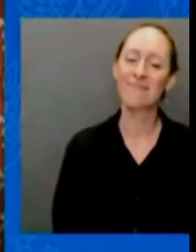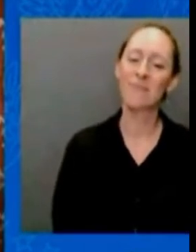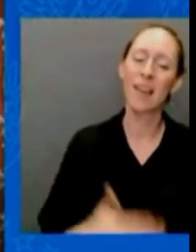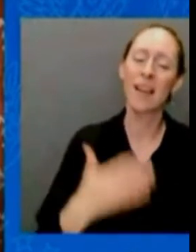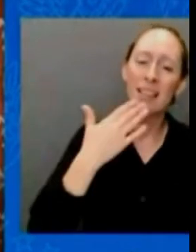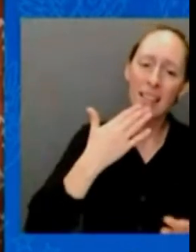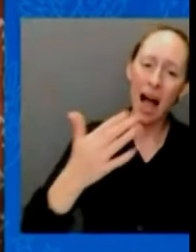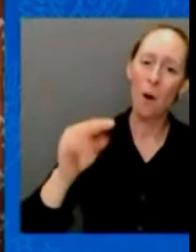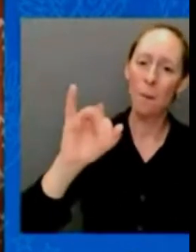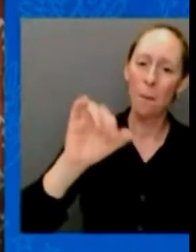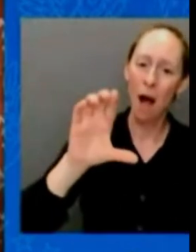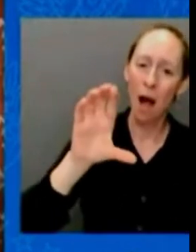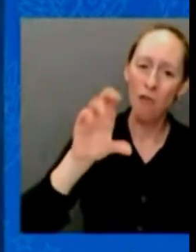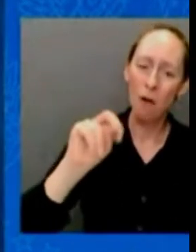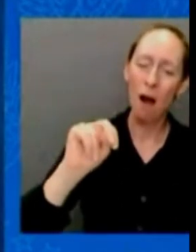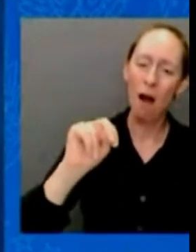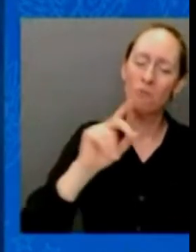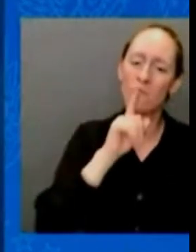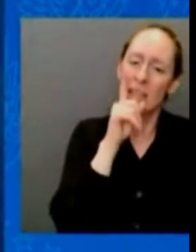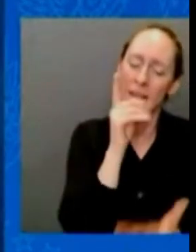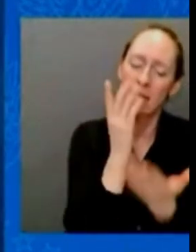extraordinary.